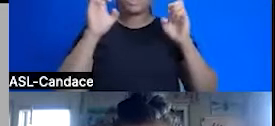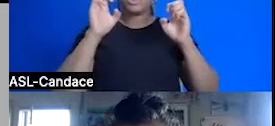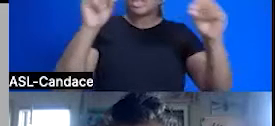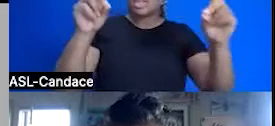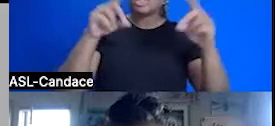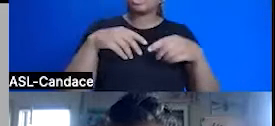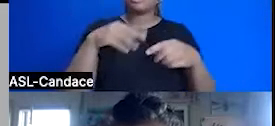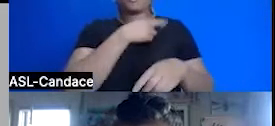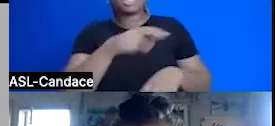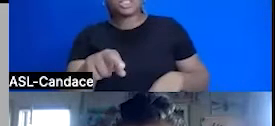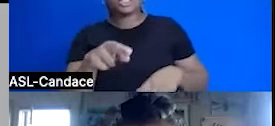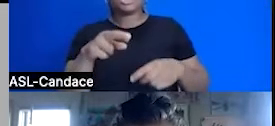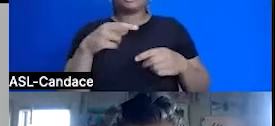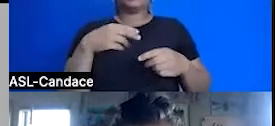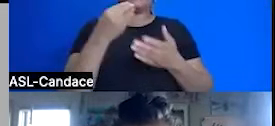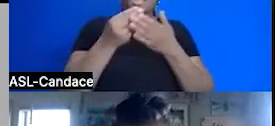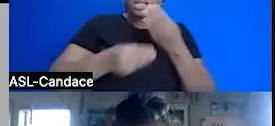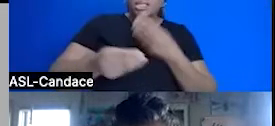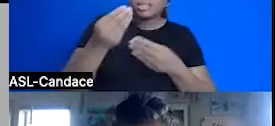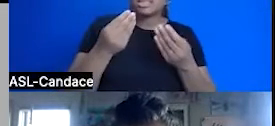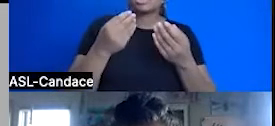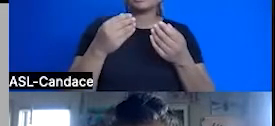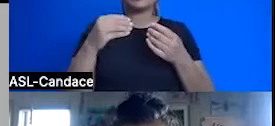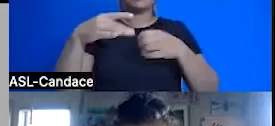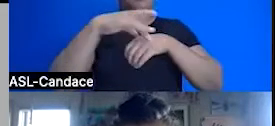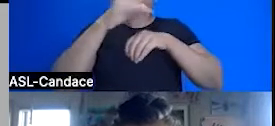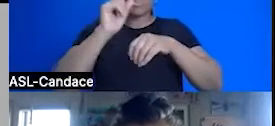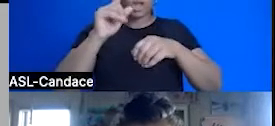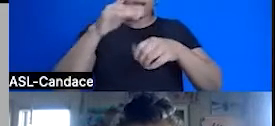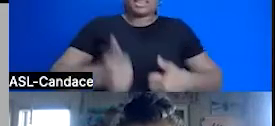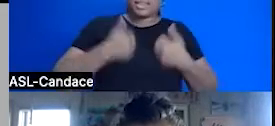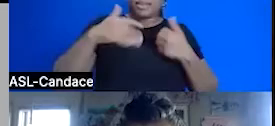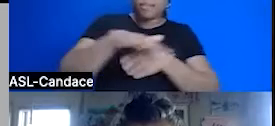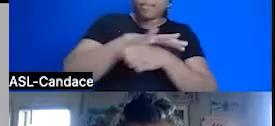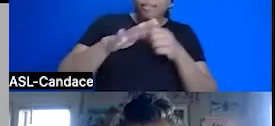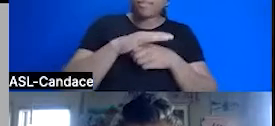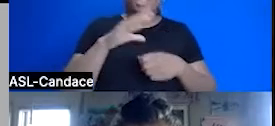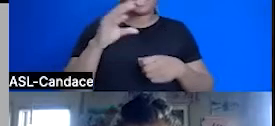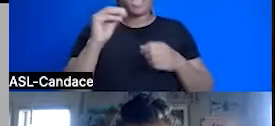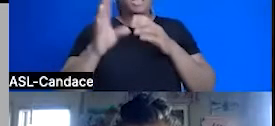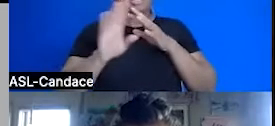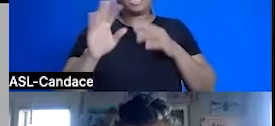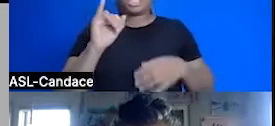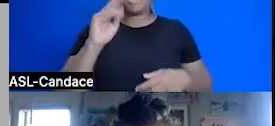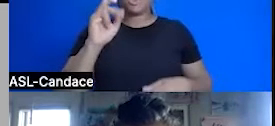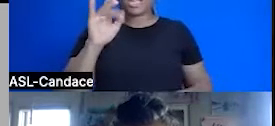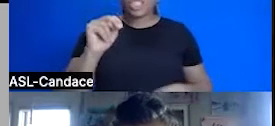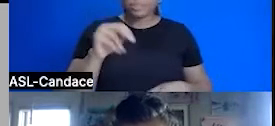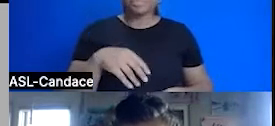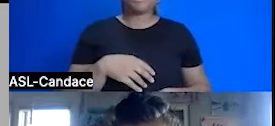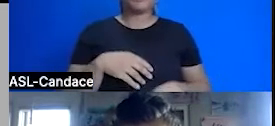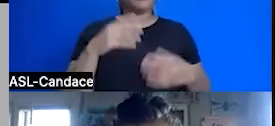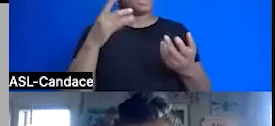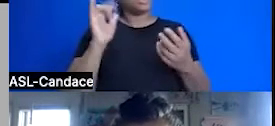education, religion, financial status, geographical location, and immigration status. And by analyzing these